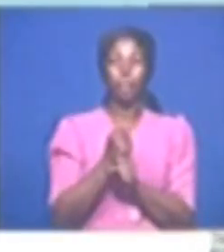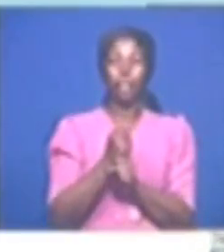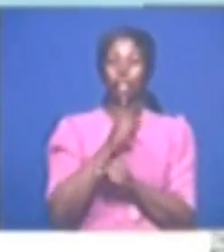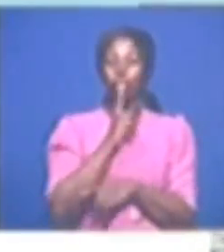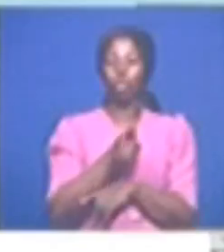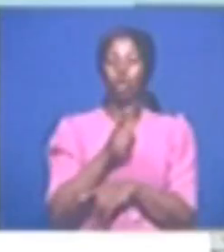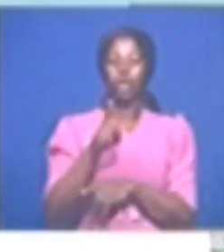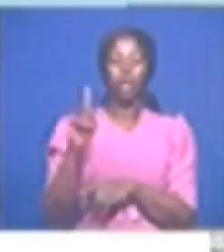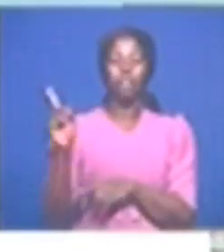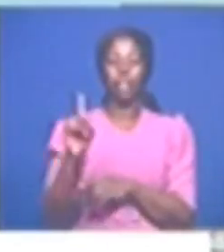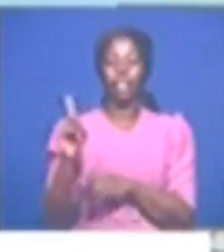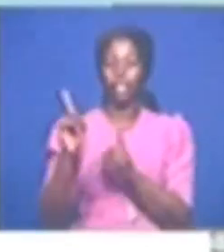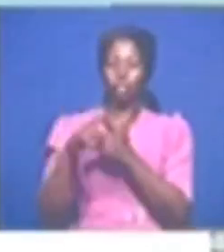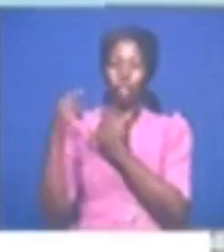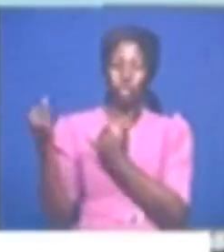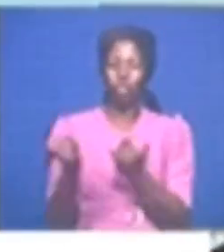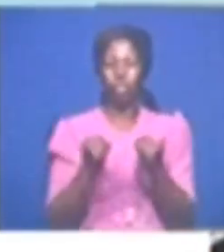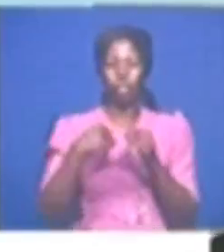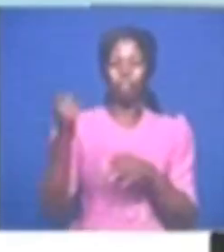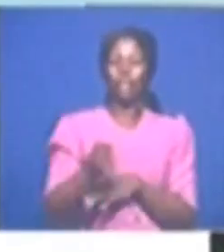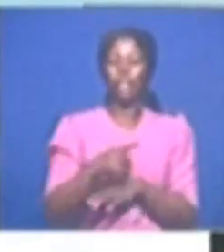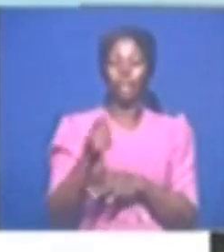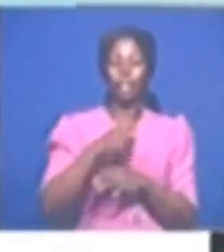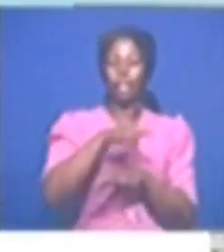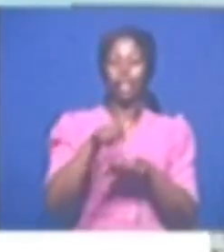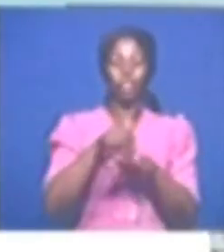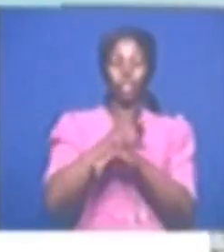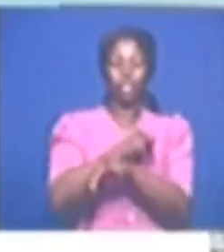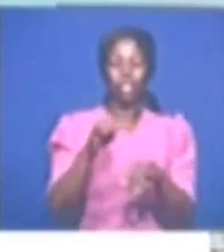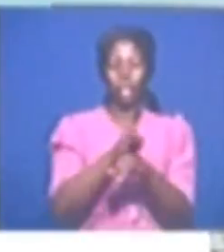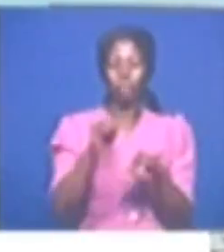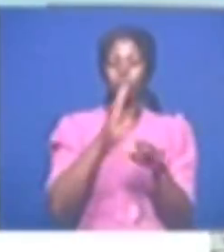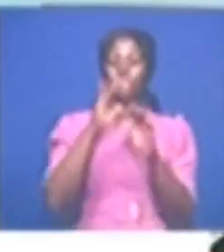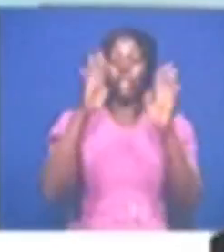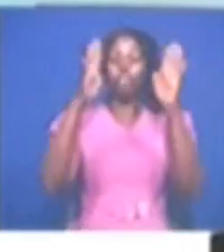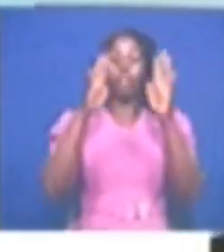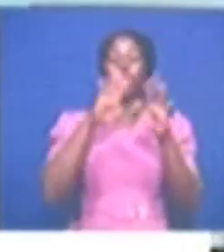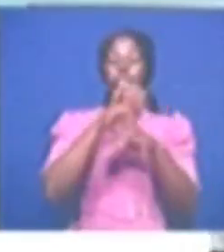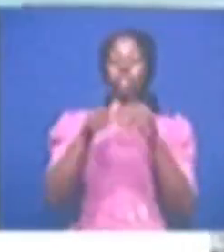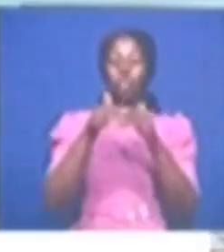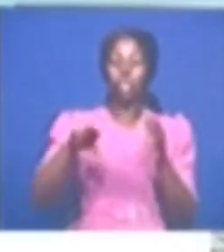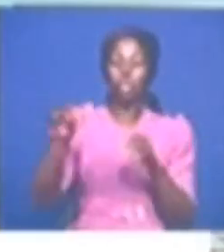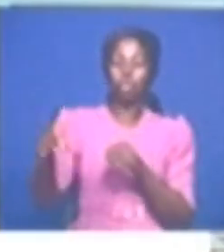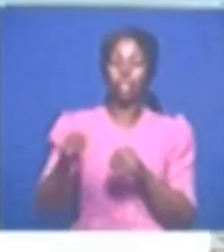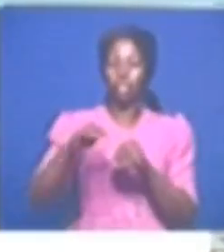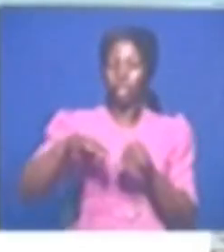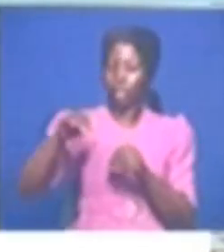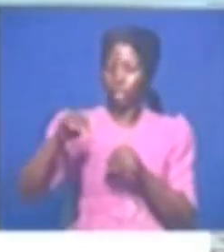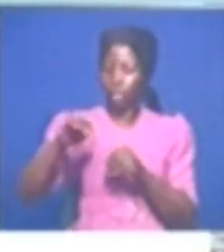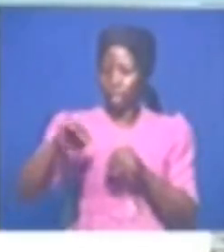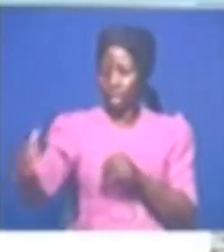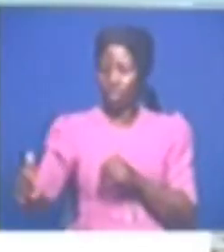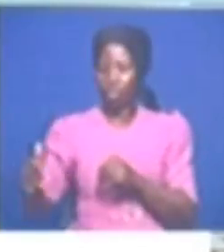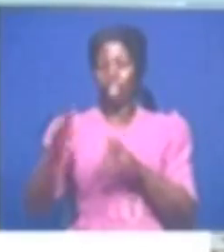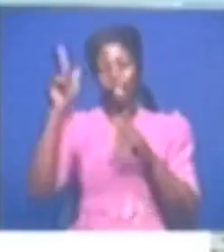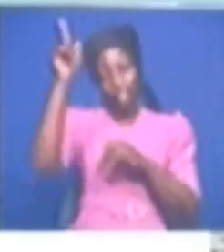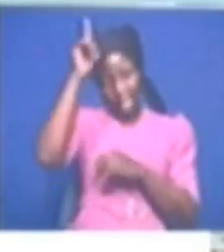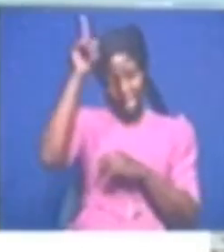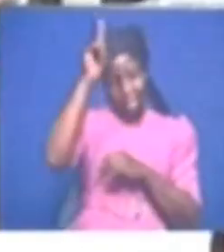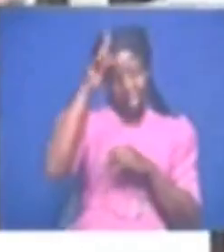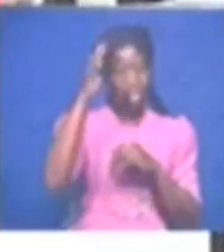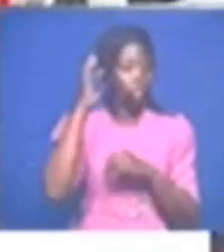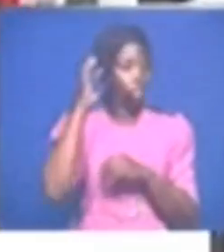a monthly national cleanup day to be marked in all counties, towns, villages, schools, colleges, and